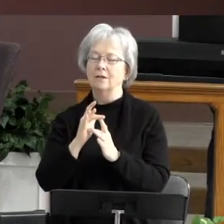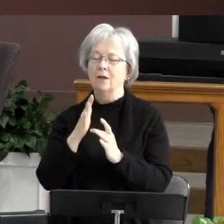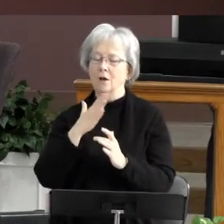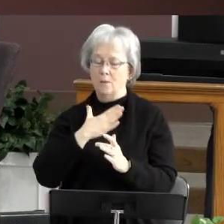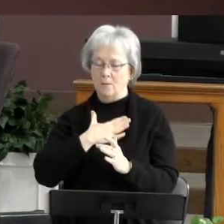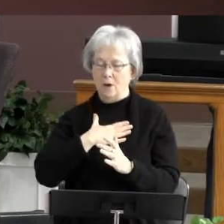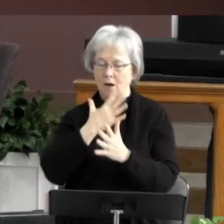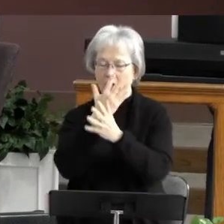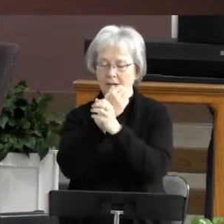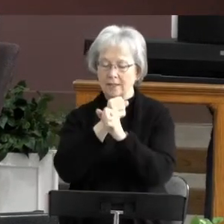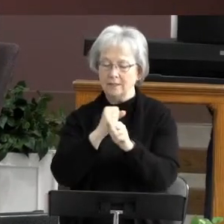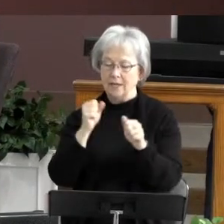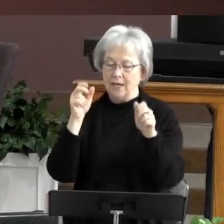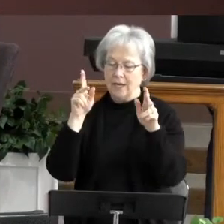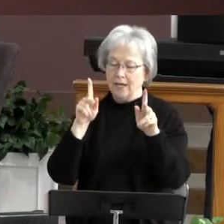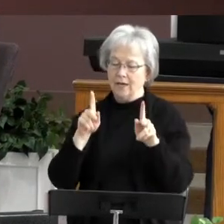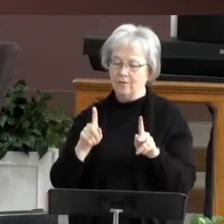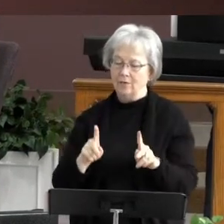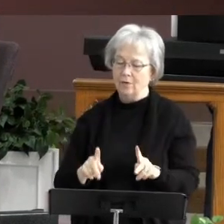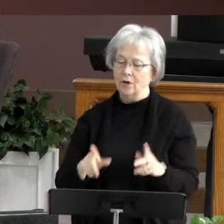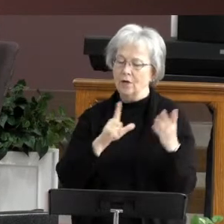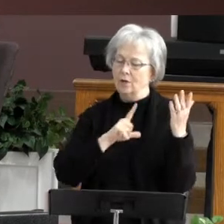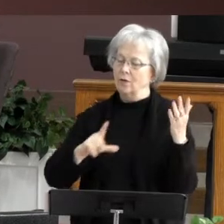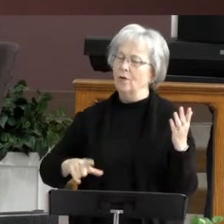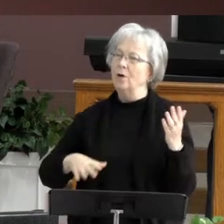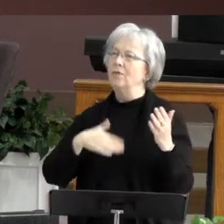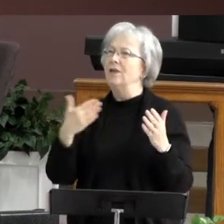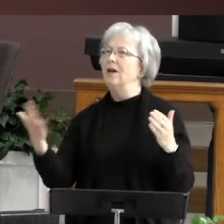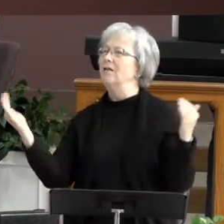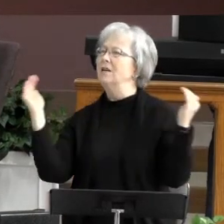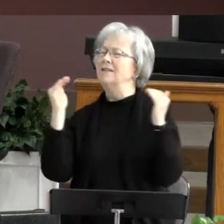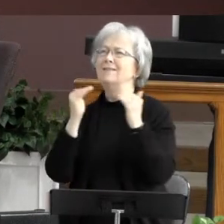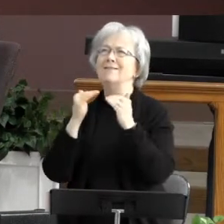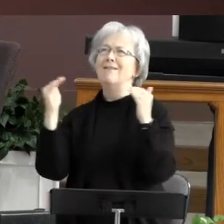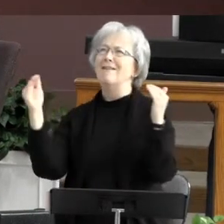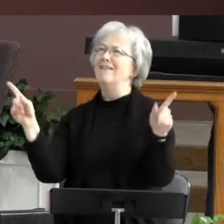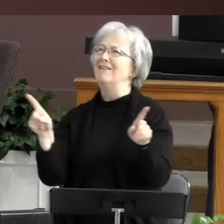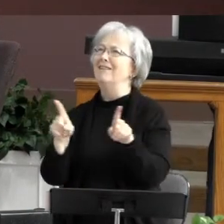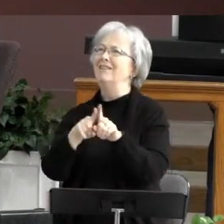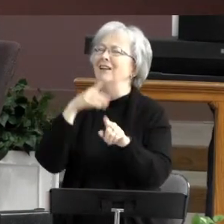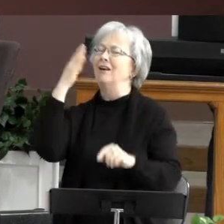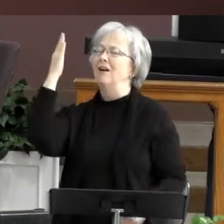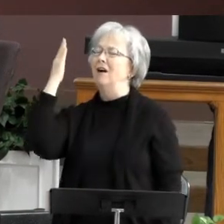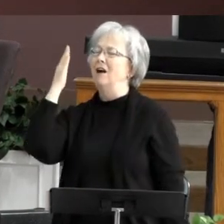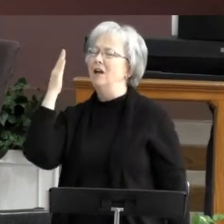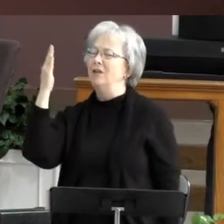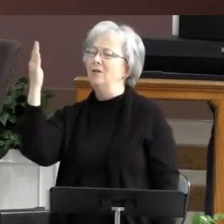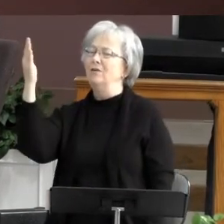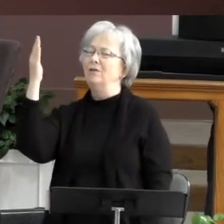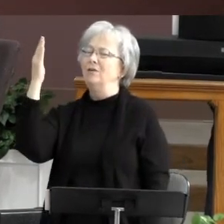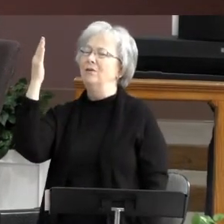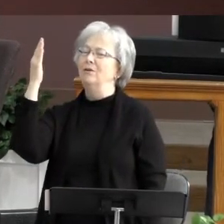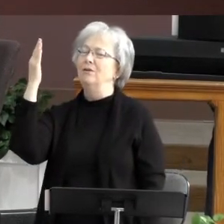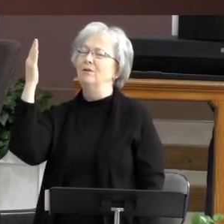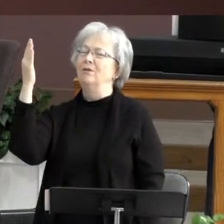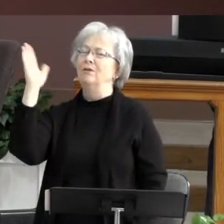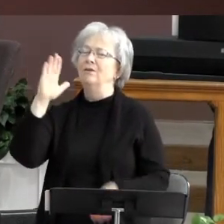Jesus, my Savior, Lord, there is none like you.